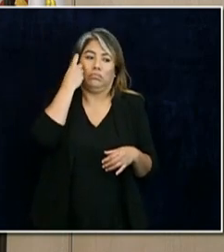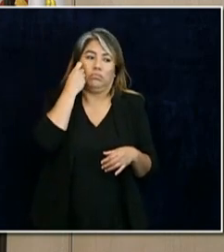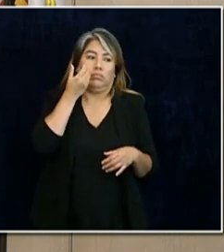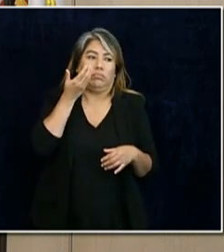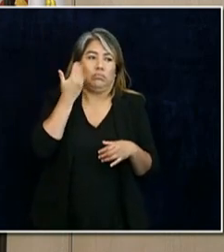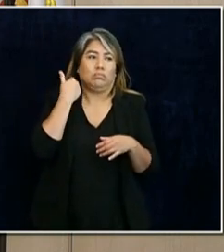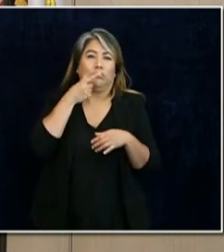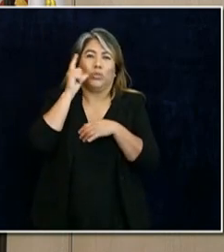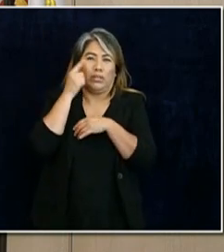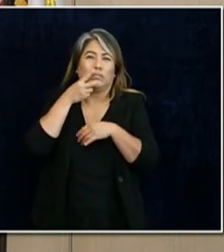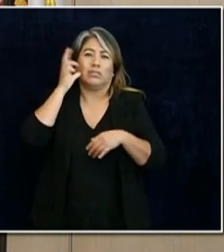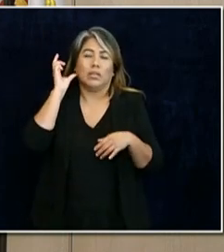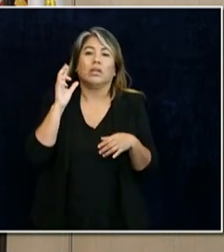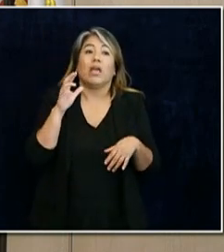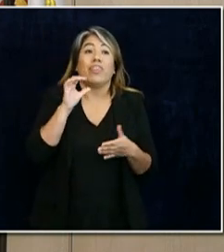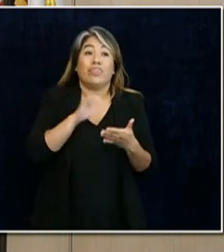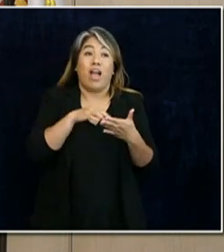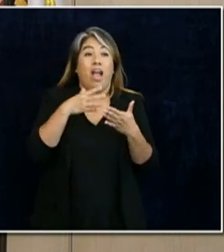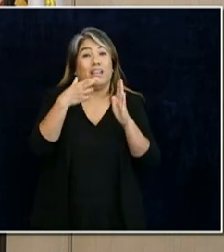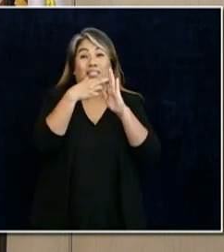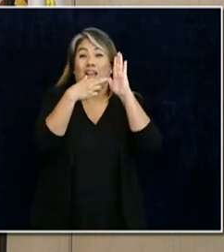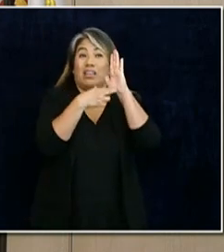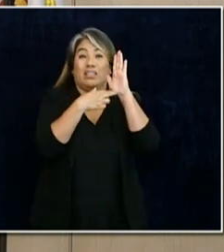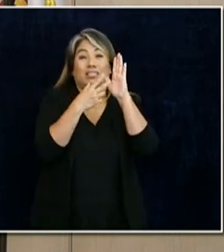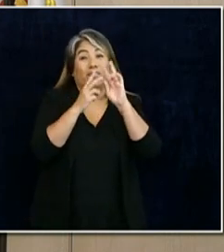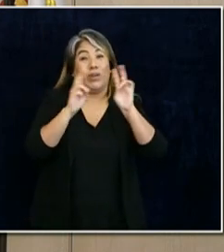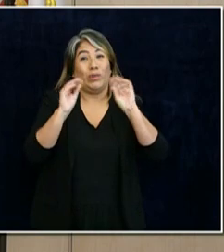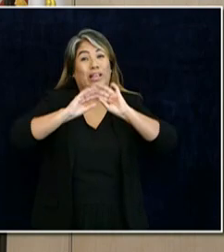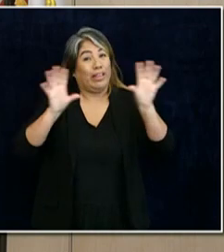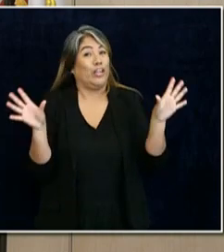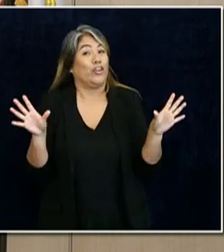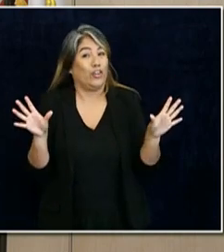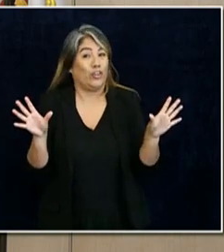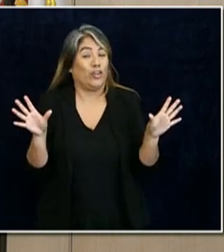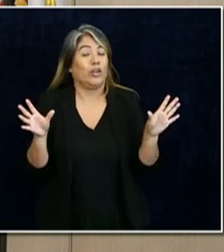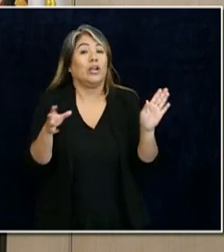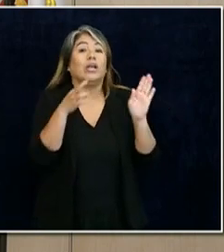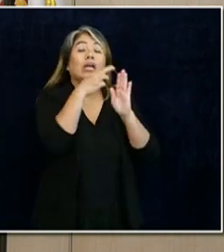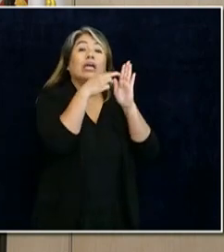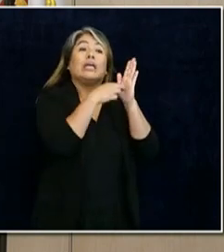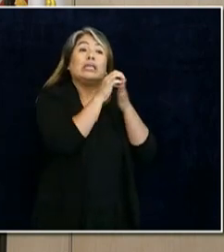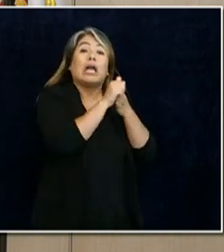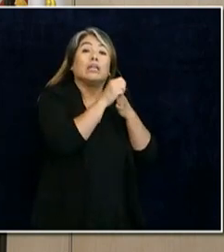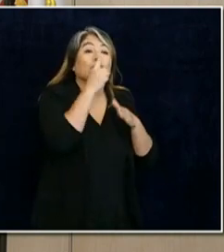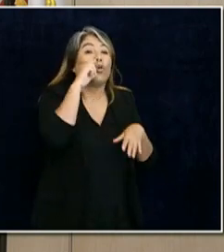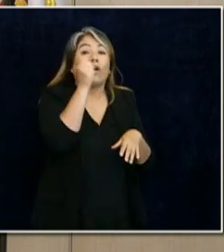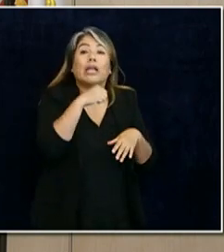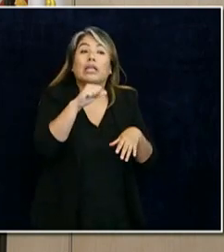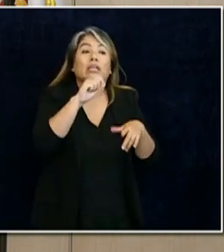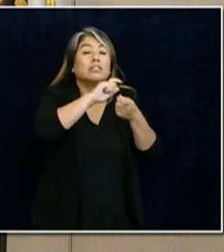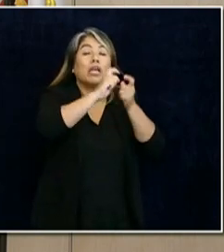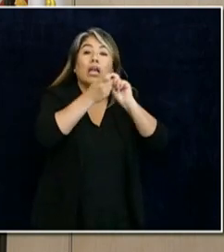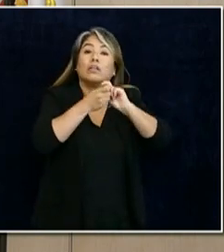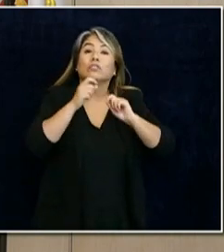days, that guidance is very clear. The guidance for any change or